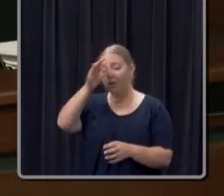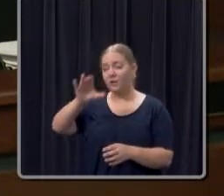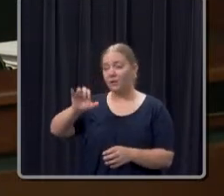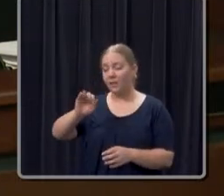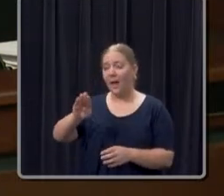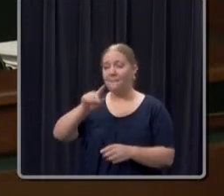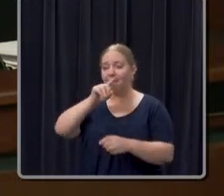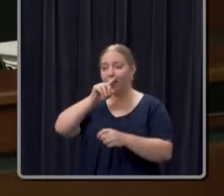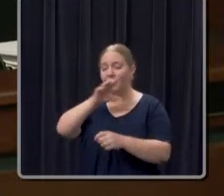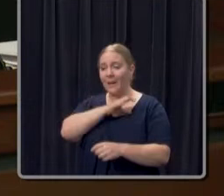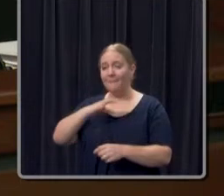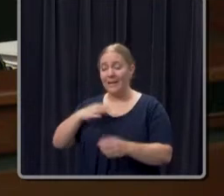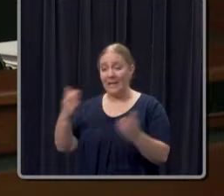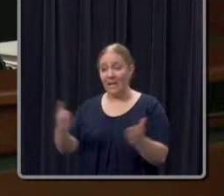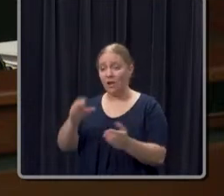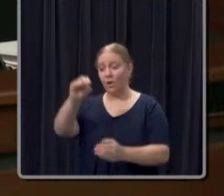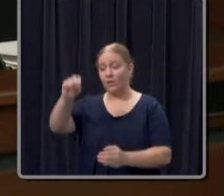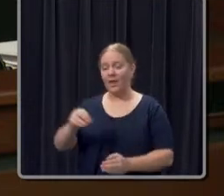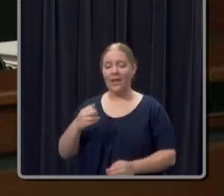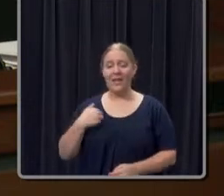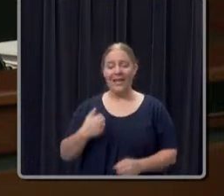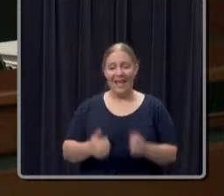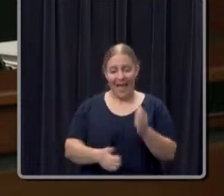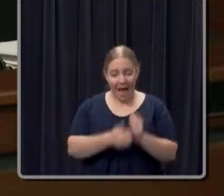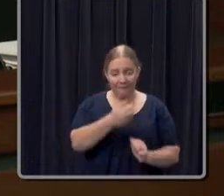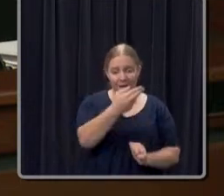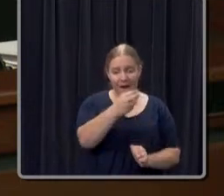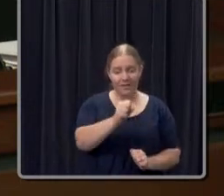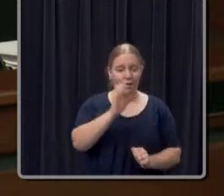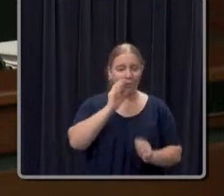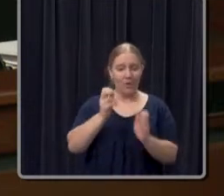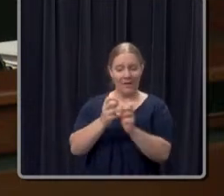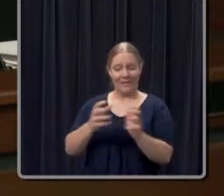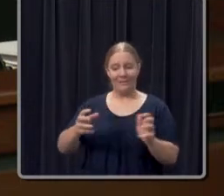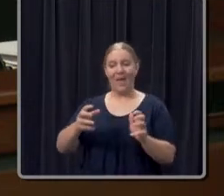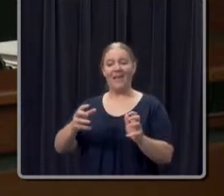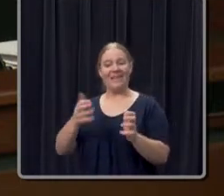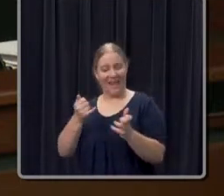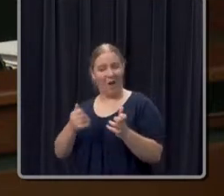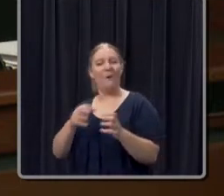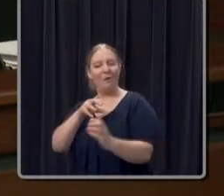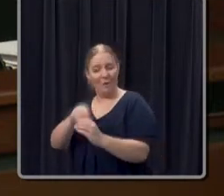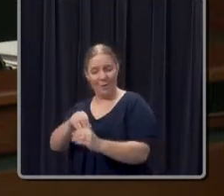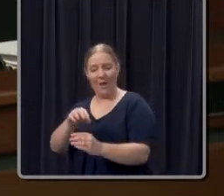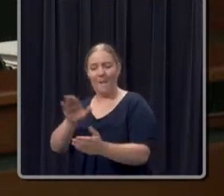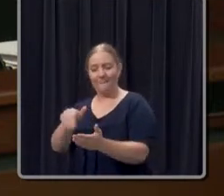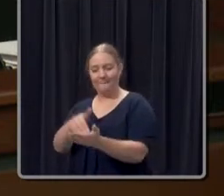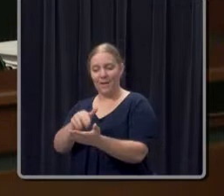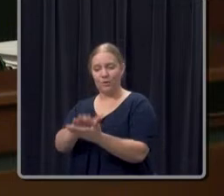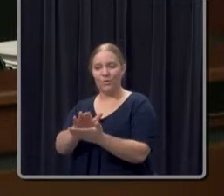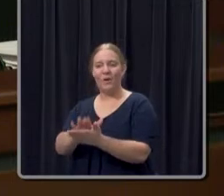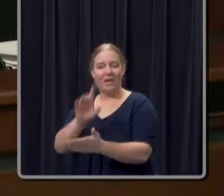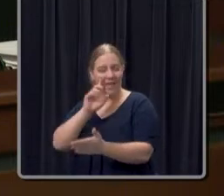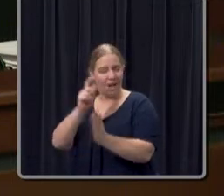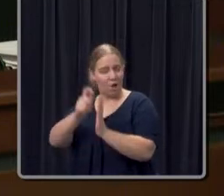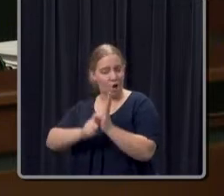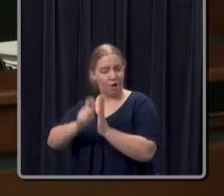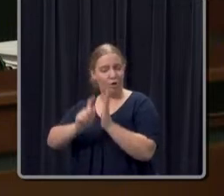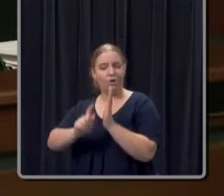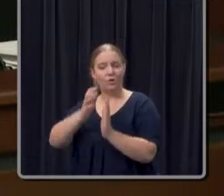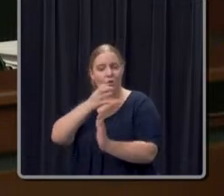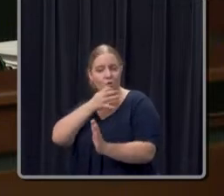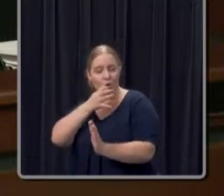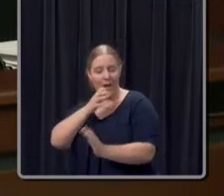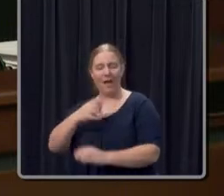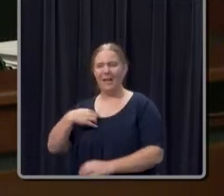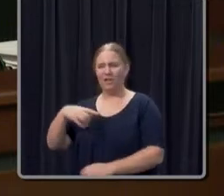in Olathe, there's one at every high school. We'll be expanding into the middle schools. I understand there's an article coming out here soon, which I have just